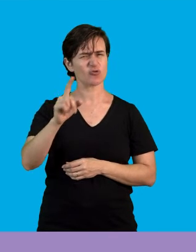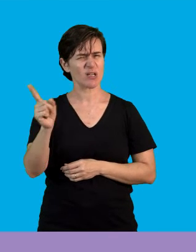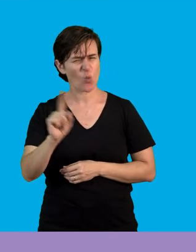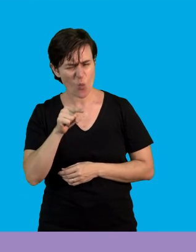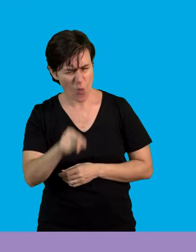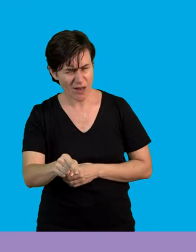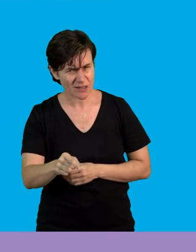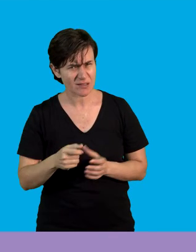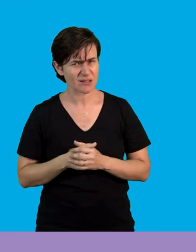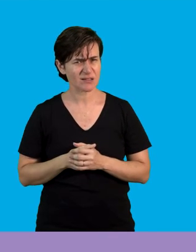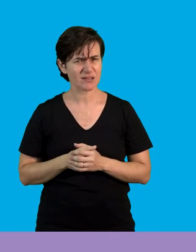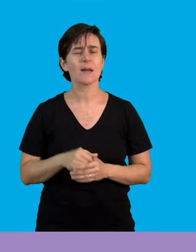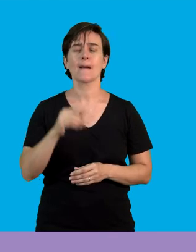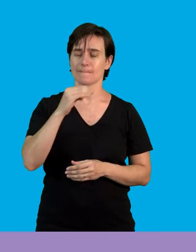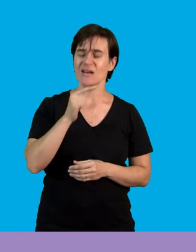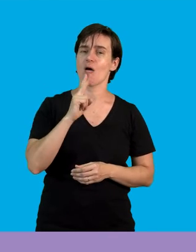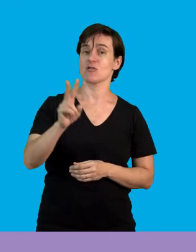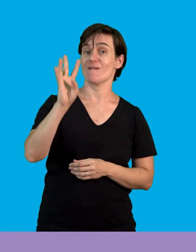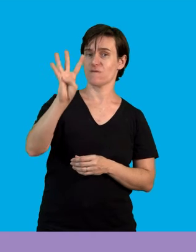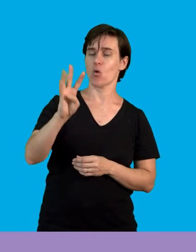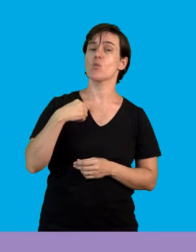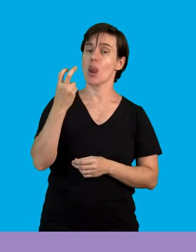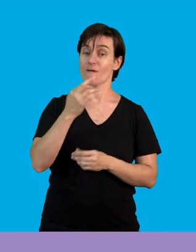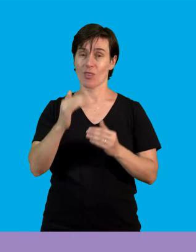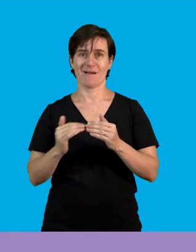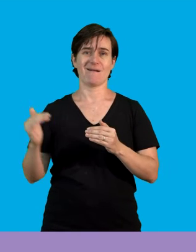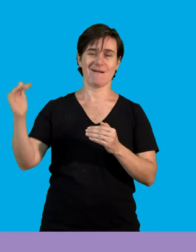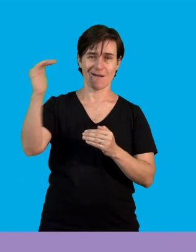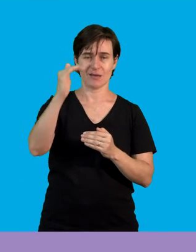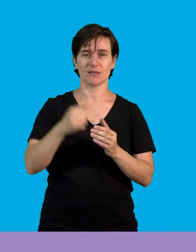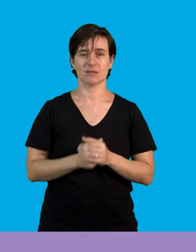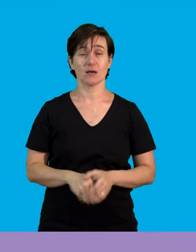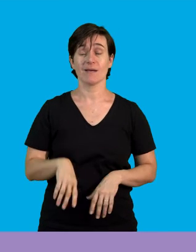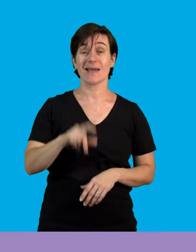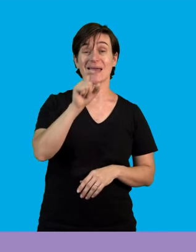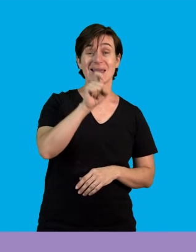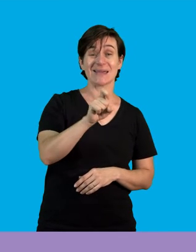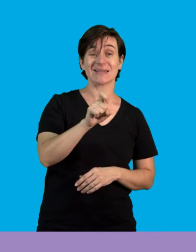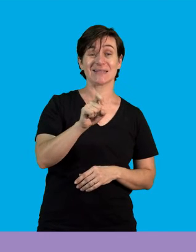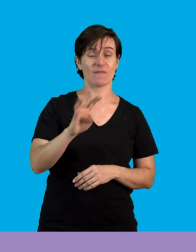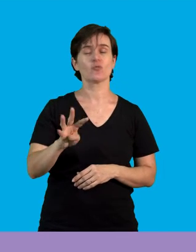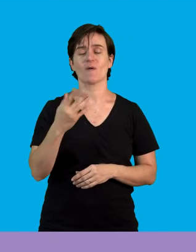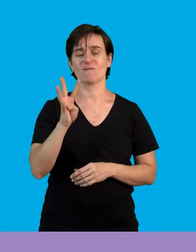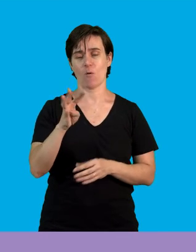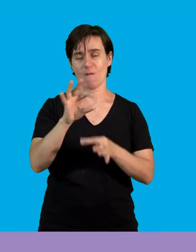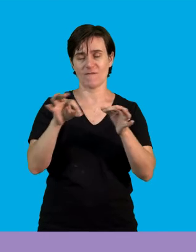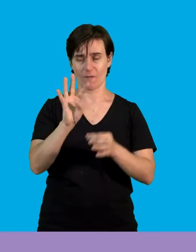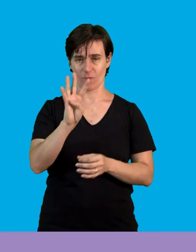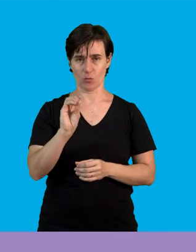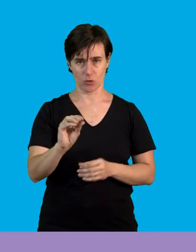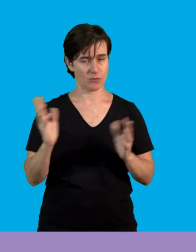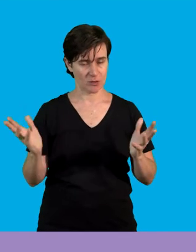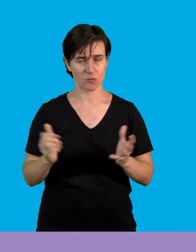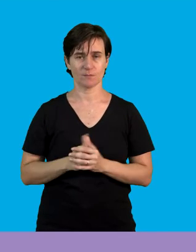we say the degree of the expression is 4. We don't say x to the exponent 4, we write 4 as a value.